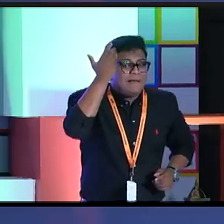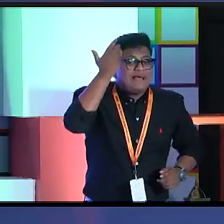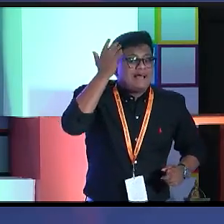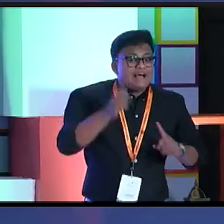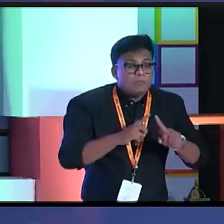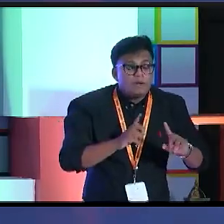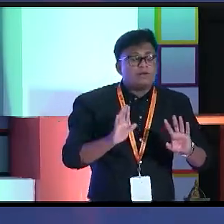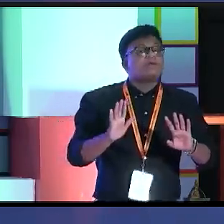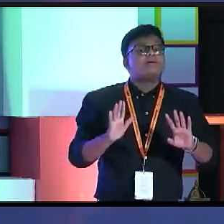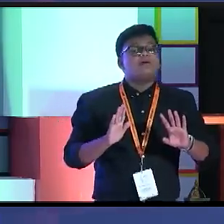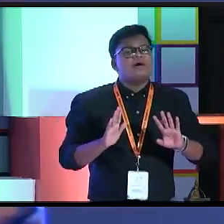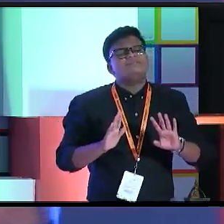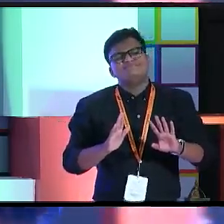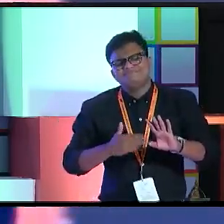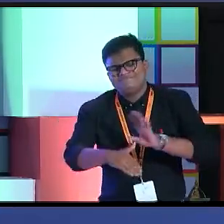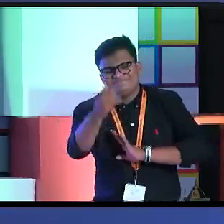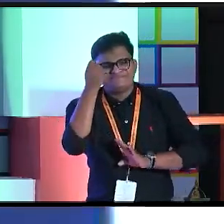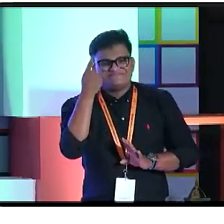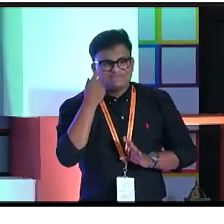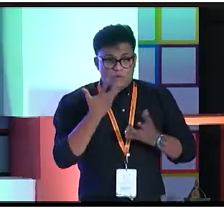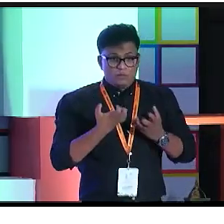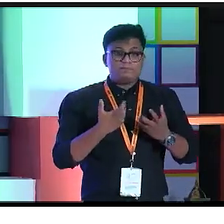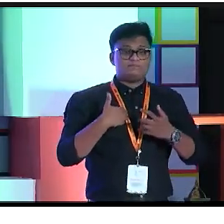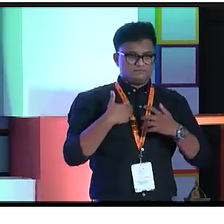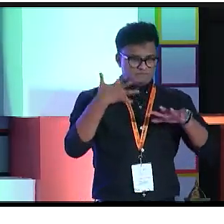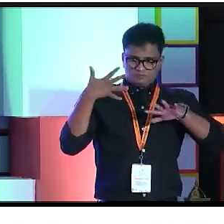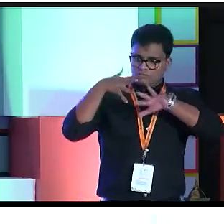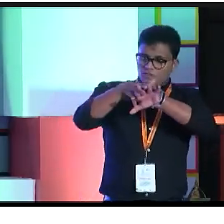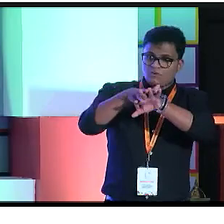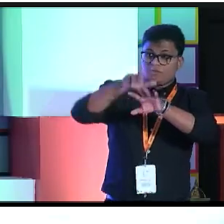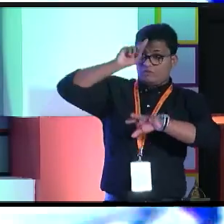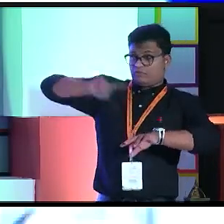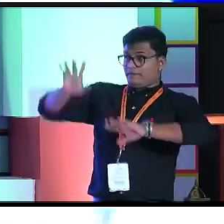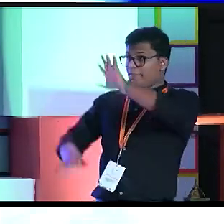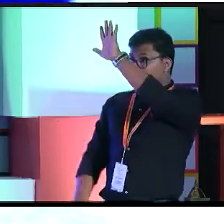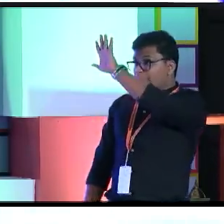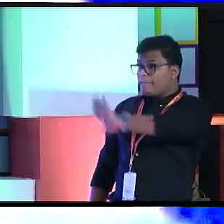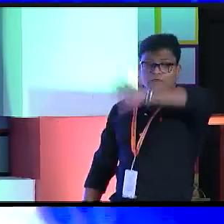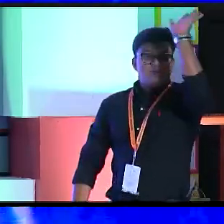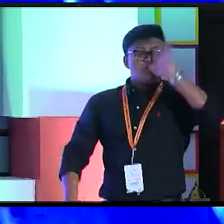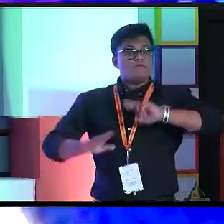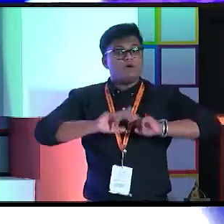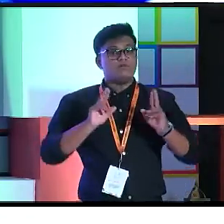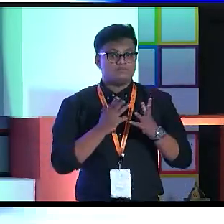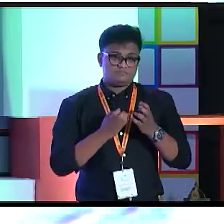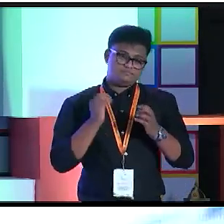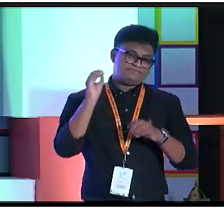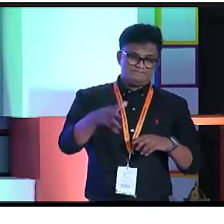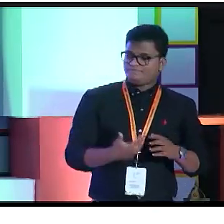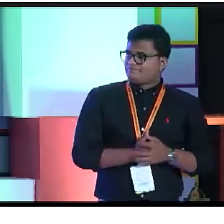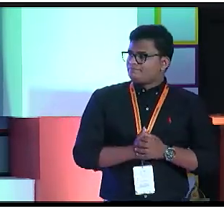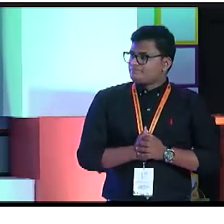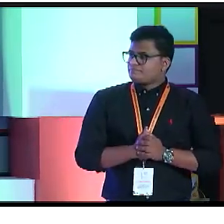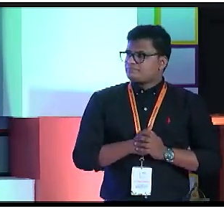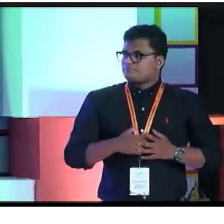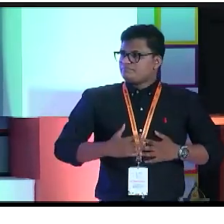keep learning, and we want to take the message of inclusion across the country. And so people ask, what's the operating